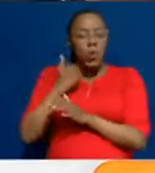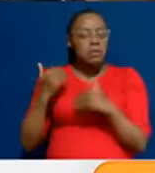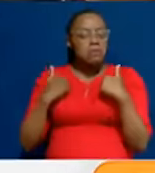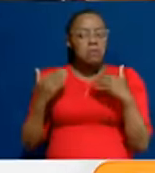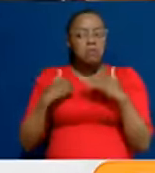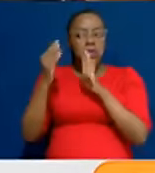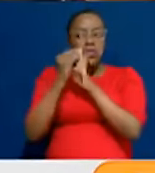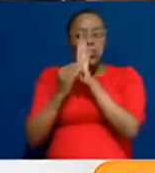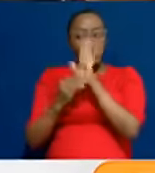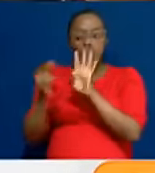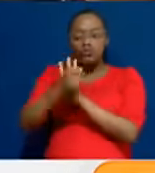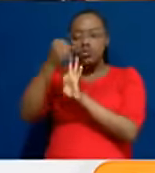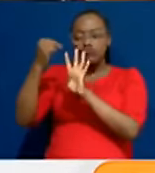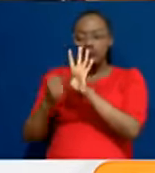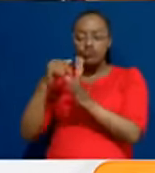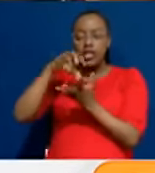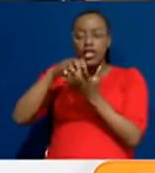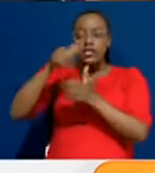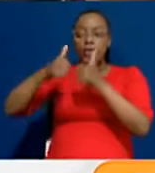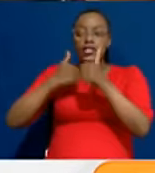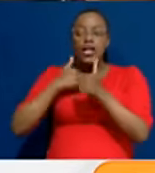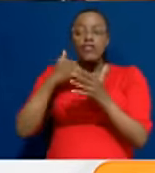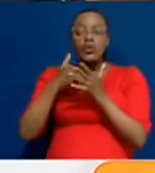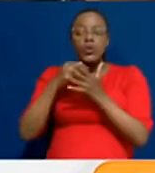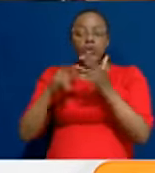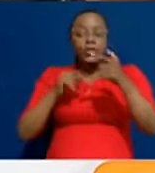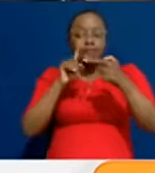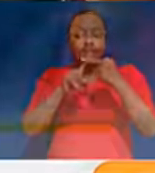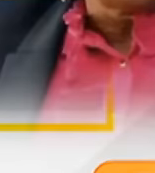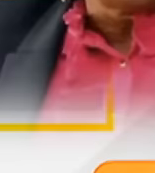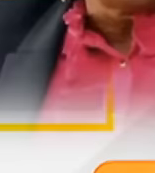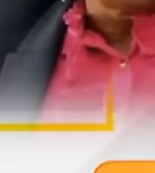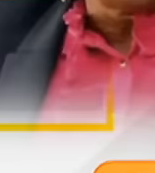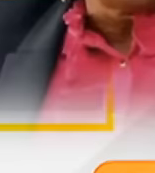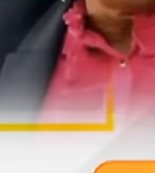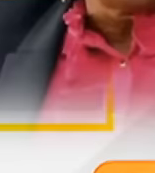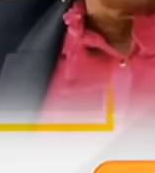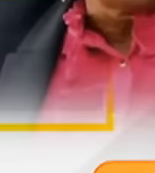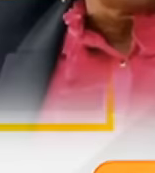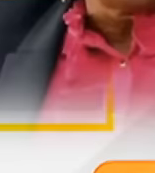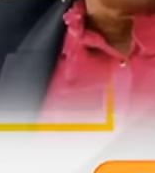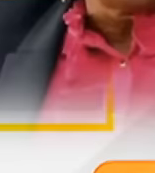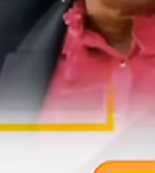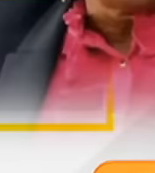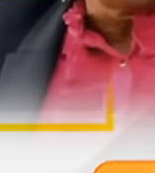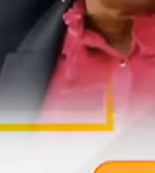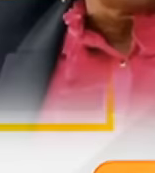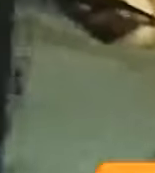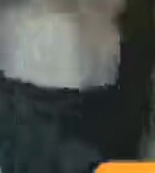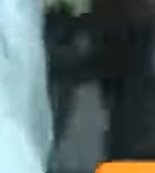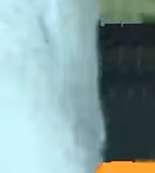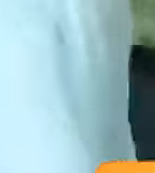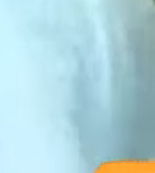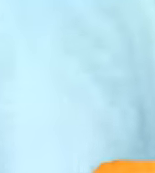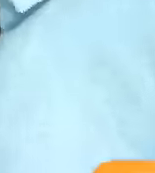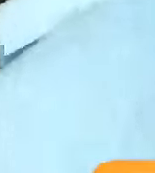guilty to four charges leveled against her, including obtaining money through false pretense. Nyakango stands accused